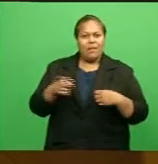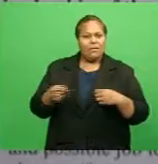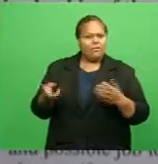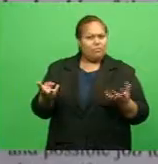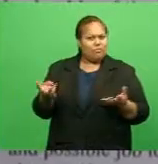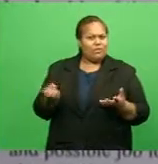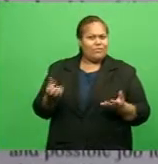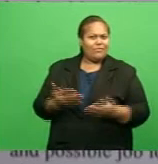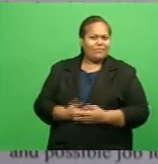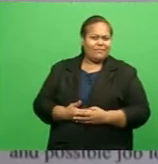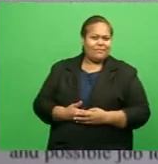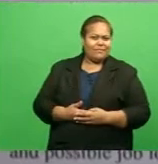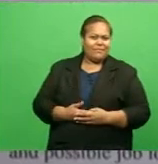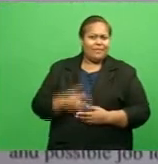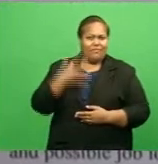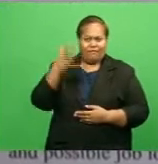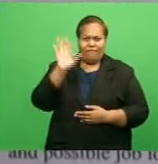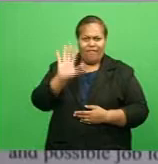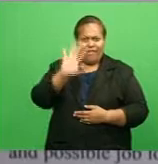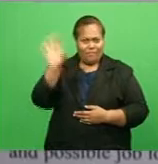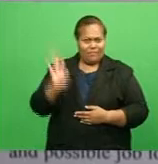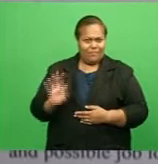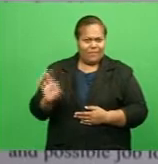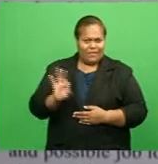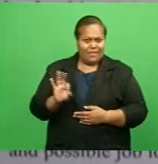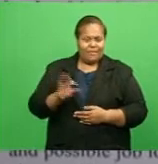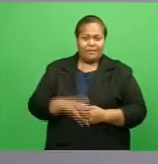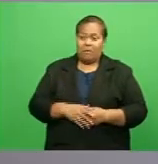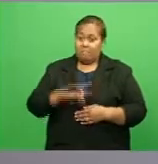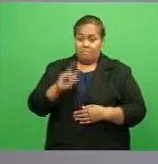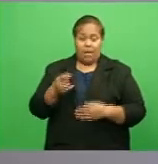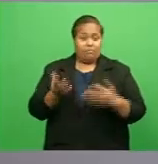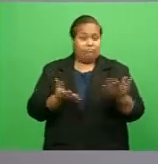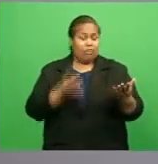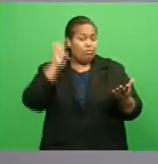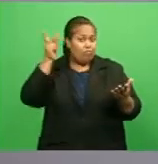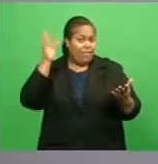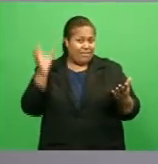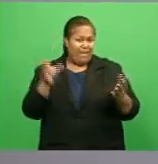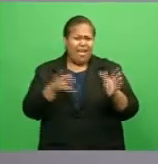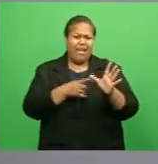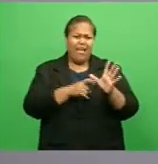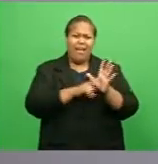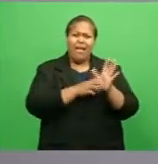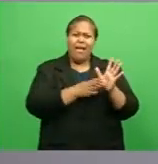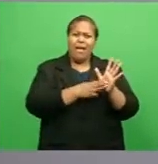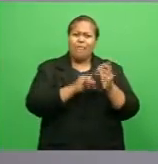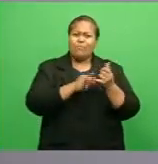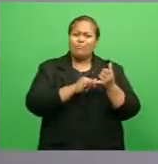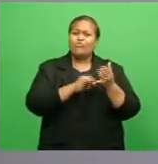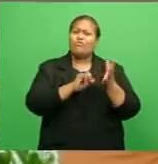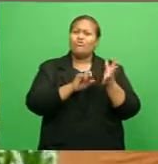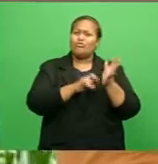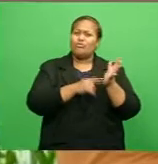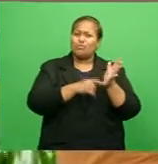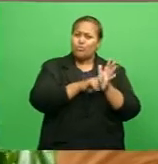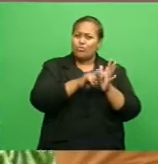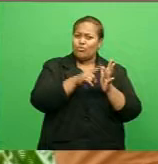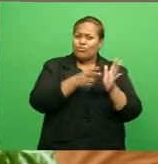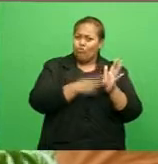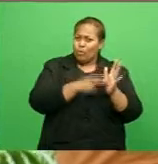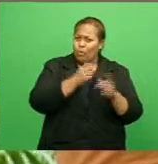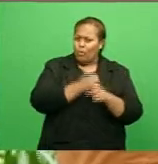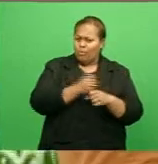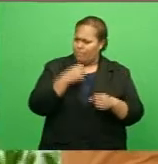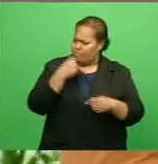cut. Professor Armstrong states that he has since been named and maligned on social media. He says the